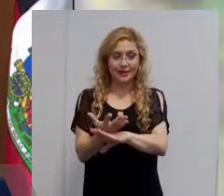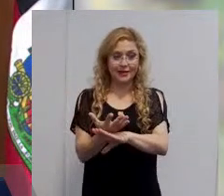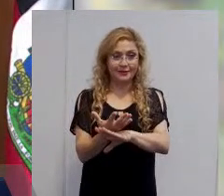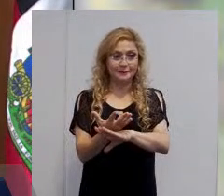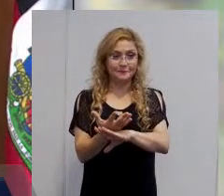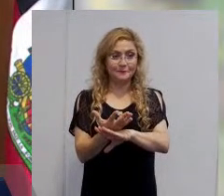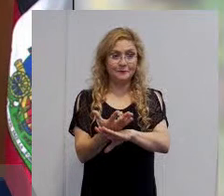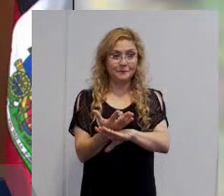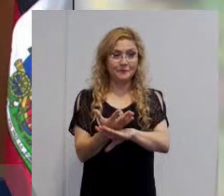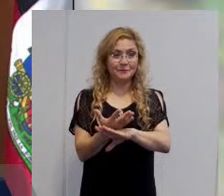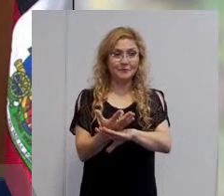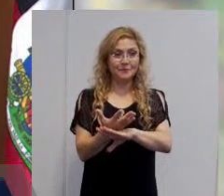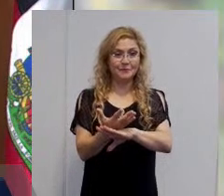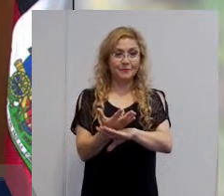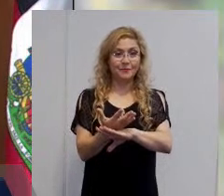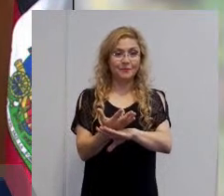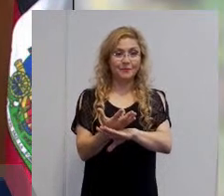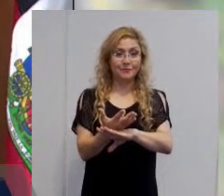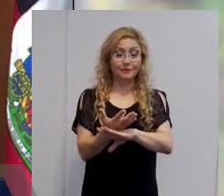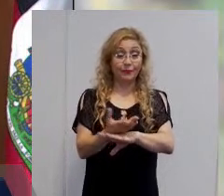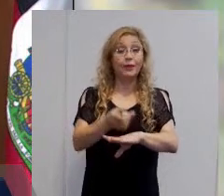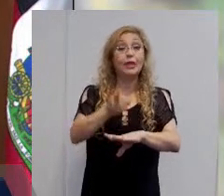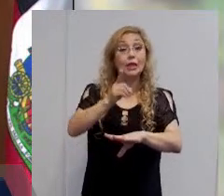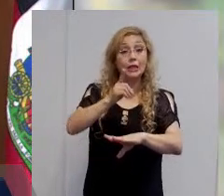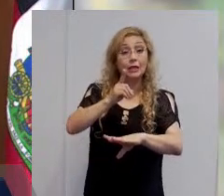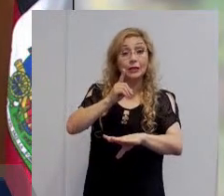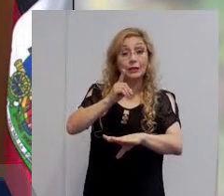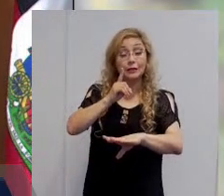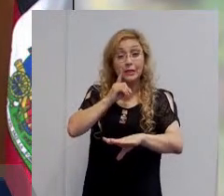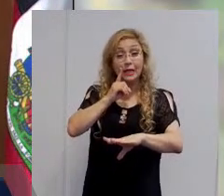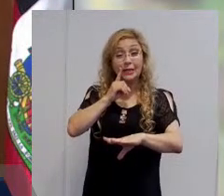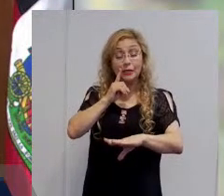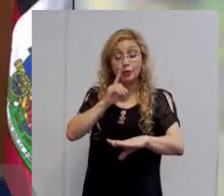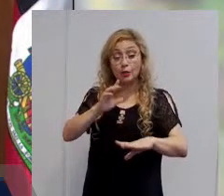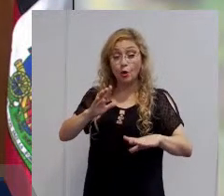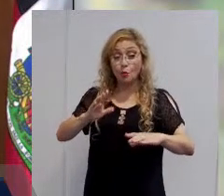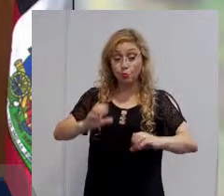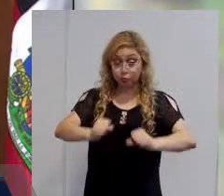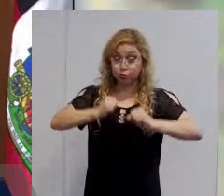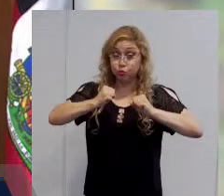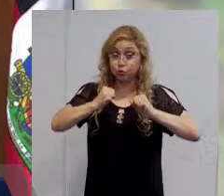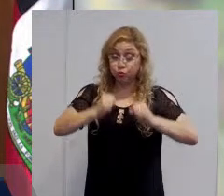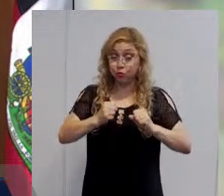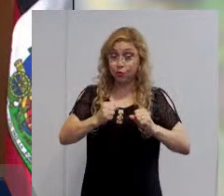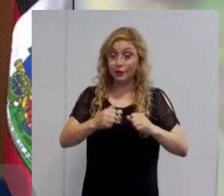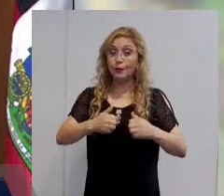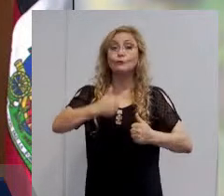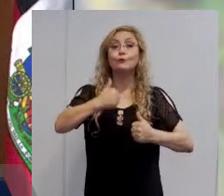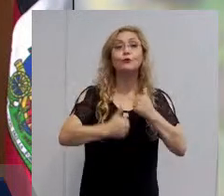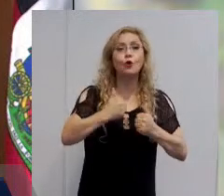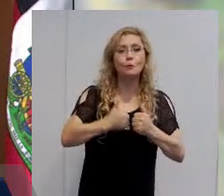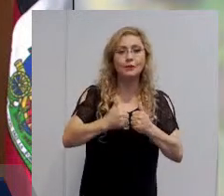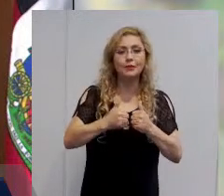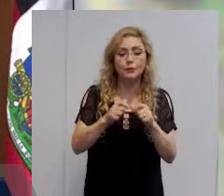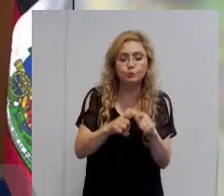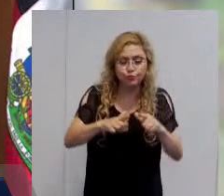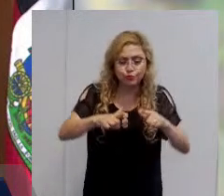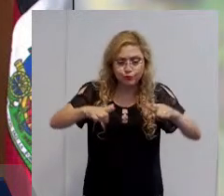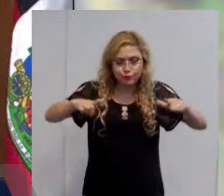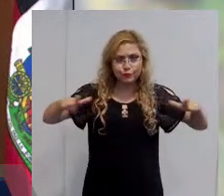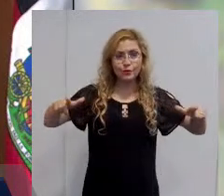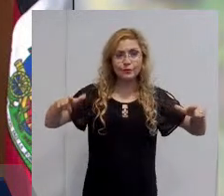and I agree with some of the thoughts expressed here before me, there are some countries that are